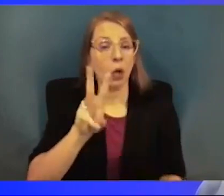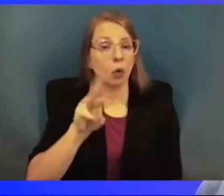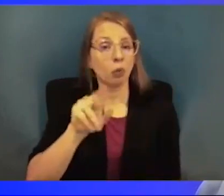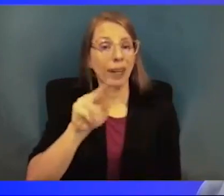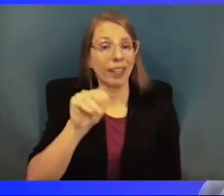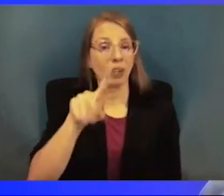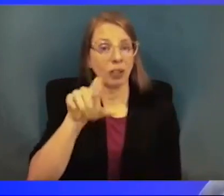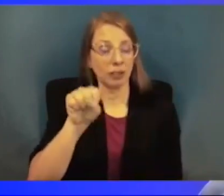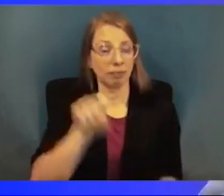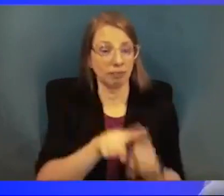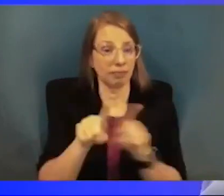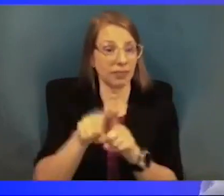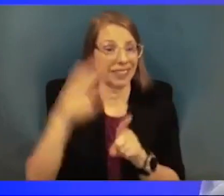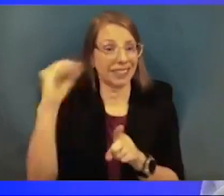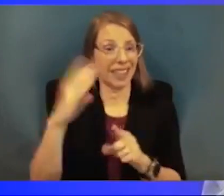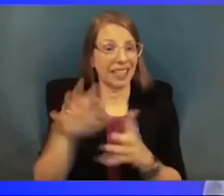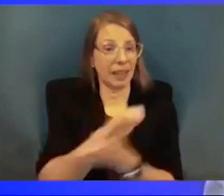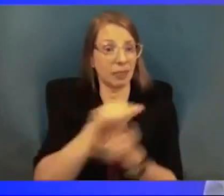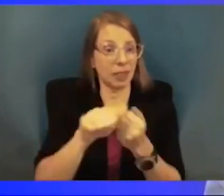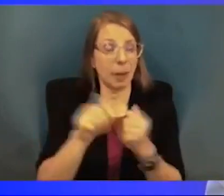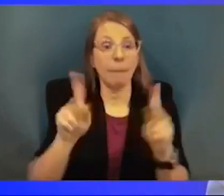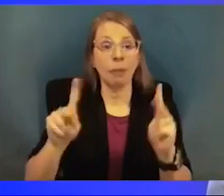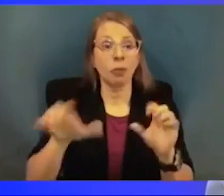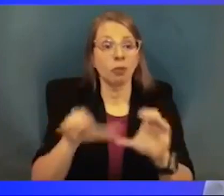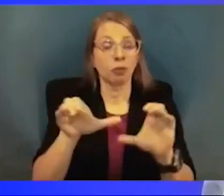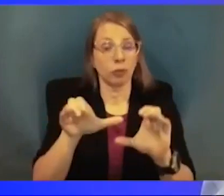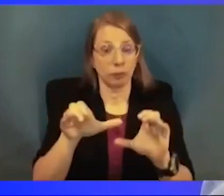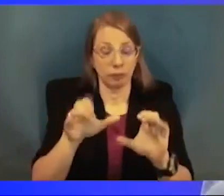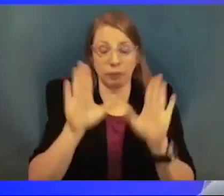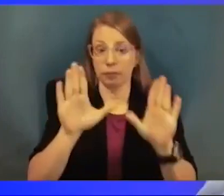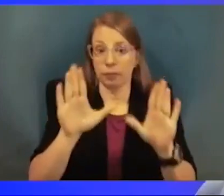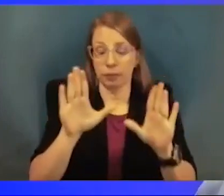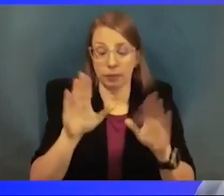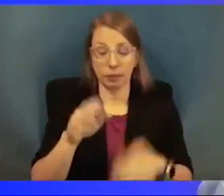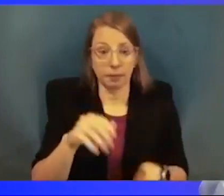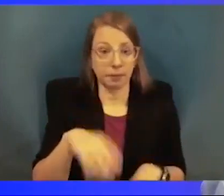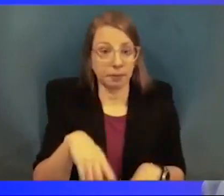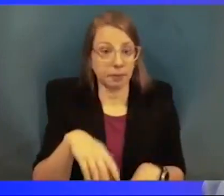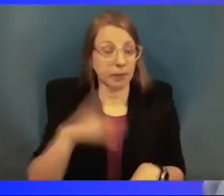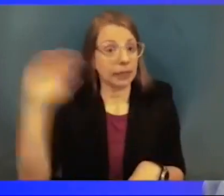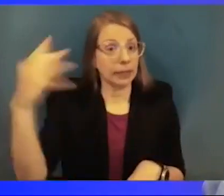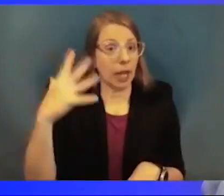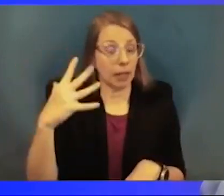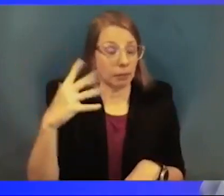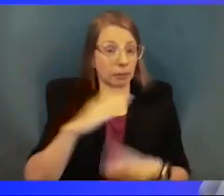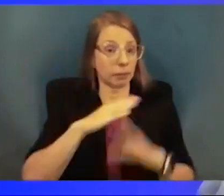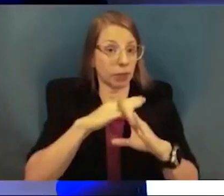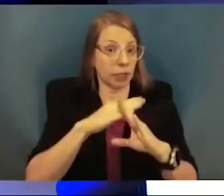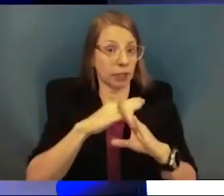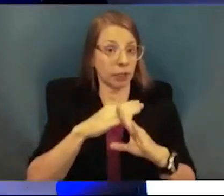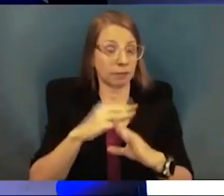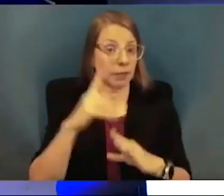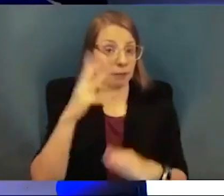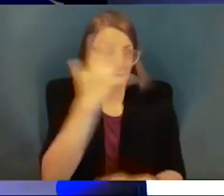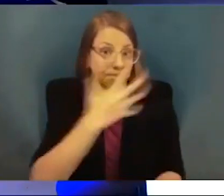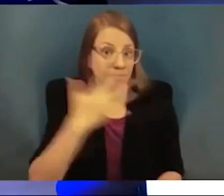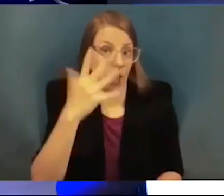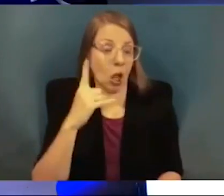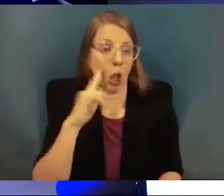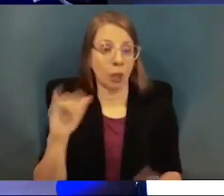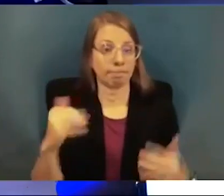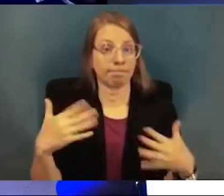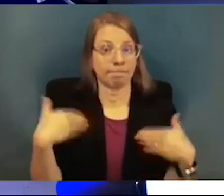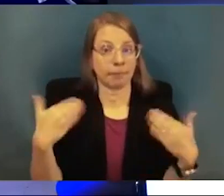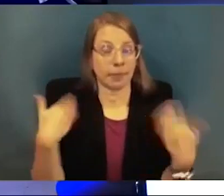notice that people that do excellent sun protection from when they're younger usually look, 5 to 10 years younger than their age. All right, so clear it up. Any type